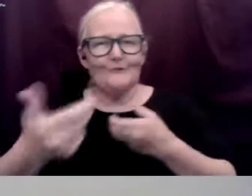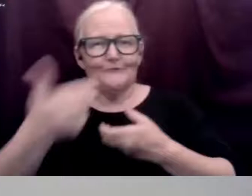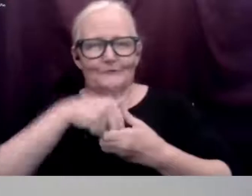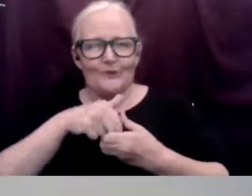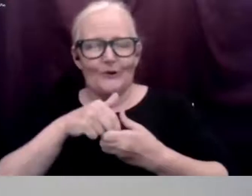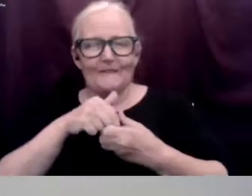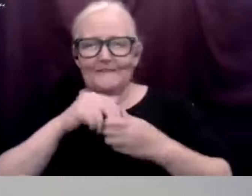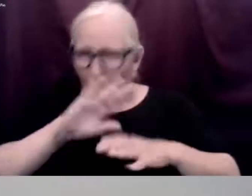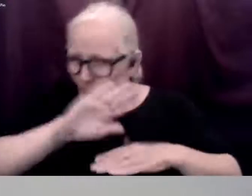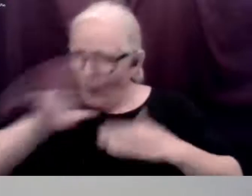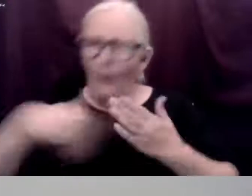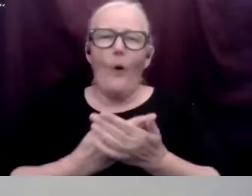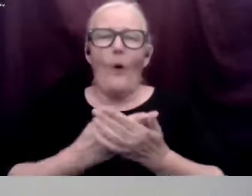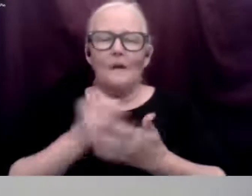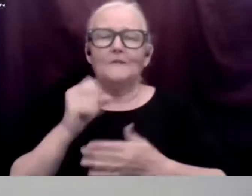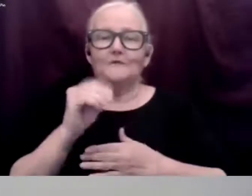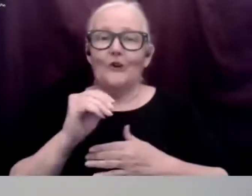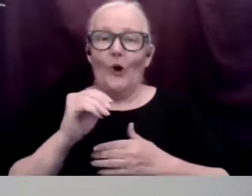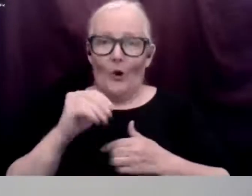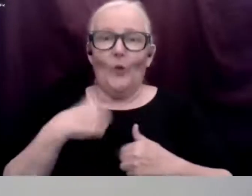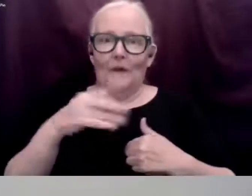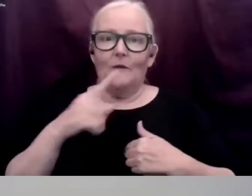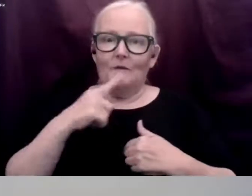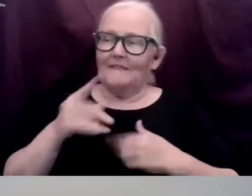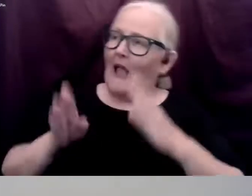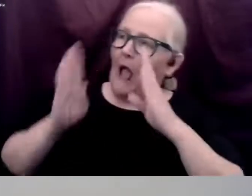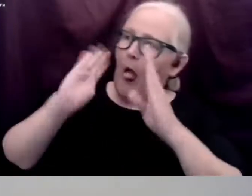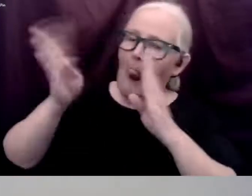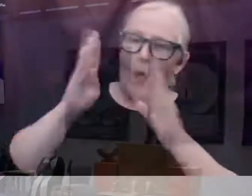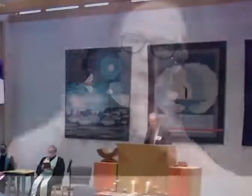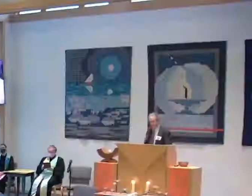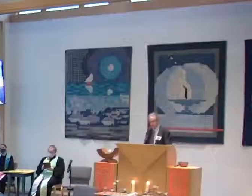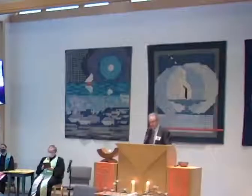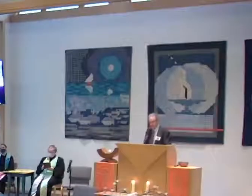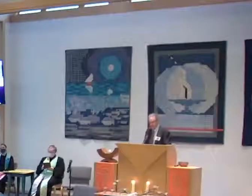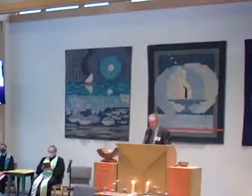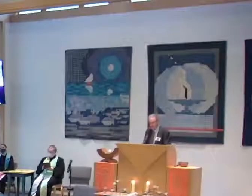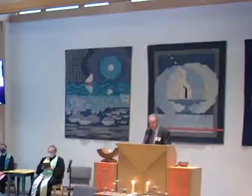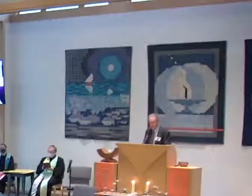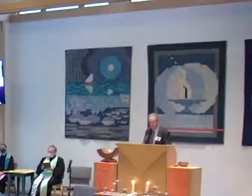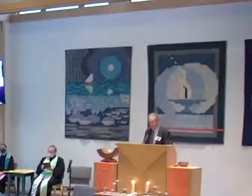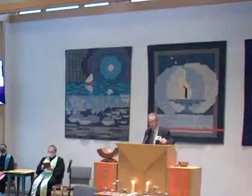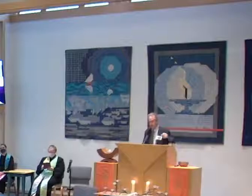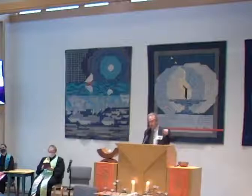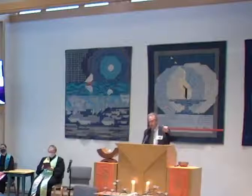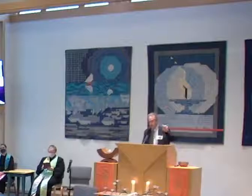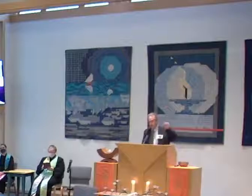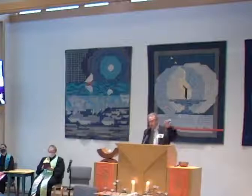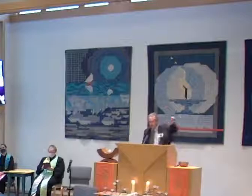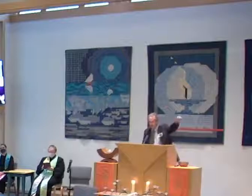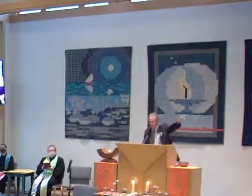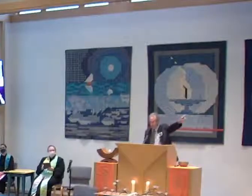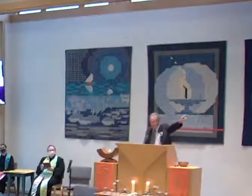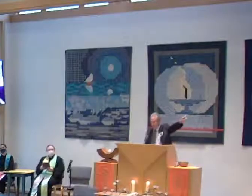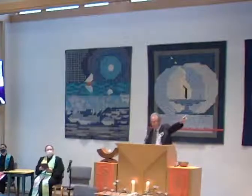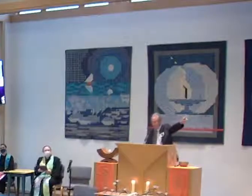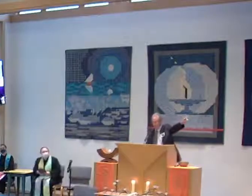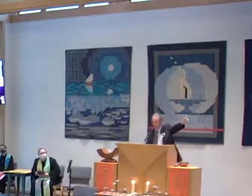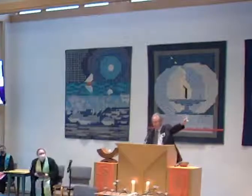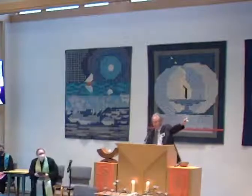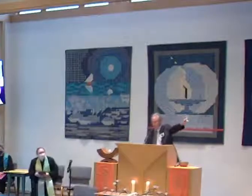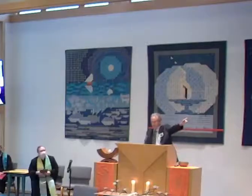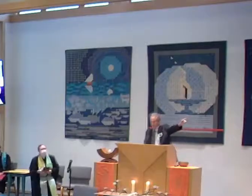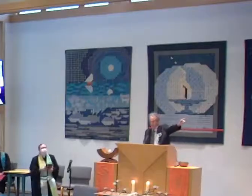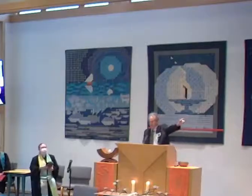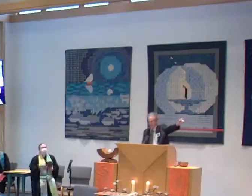on Zoom. Everyone here in the sanctuary, please turn to the camera to your right and wave to those